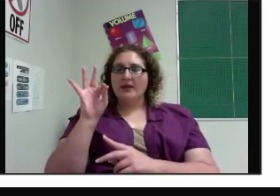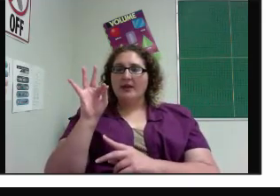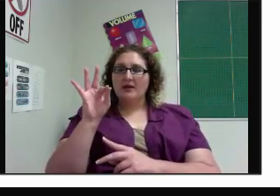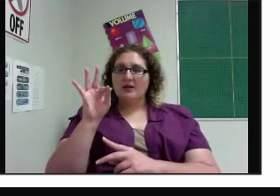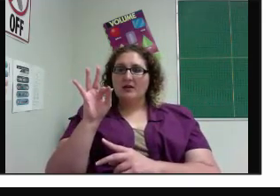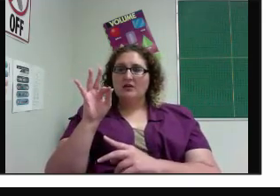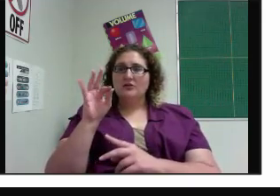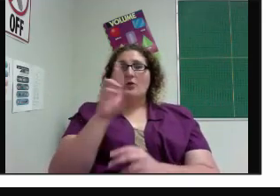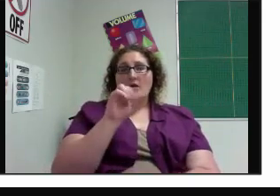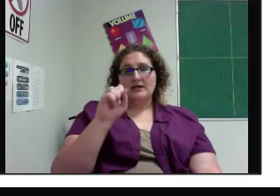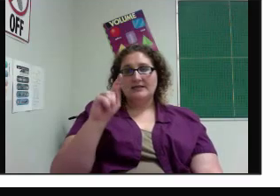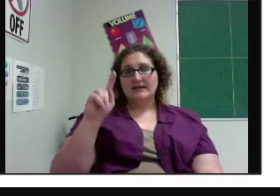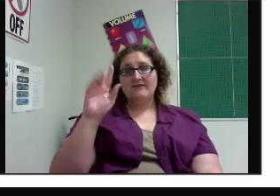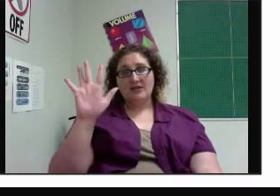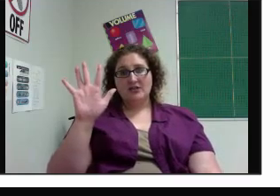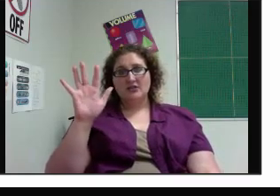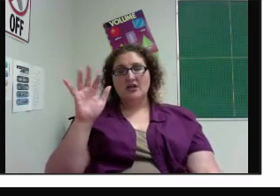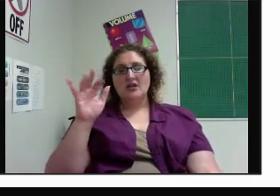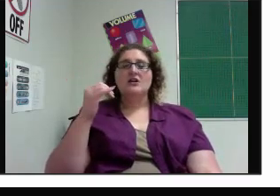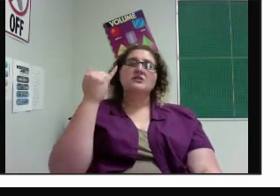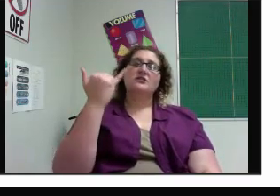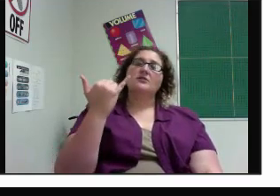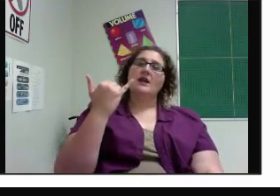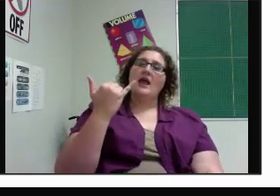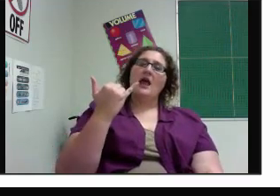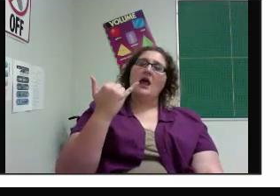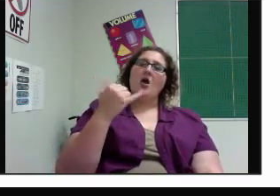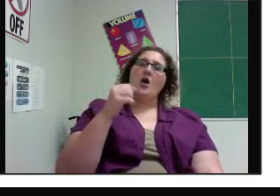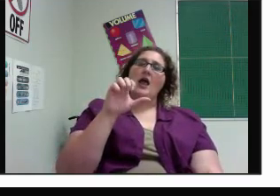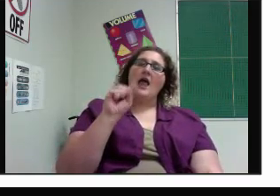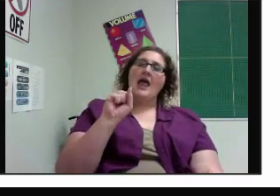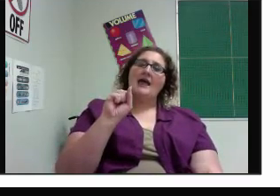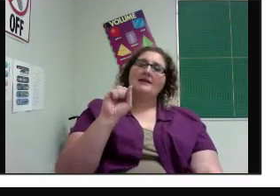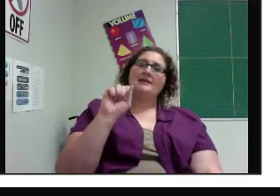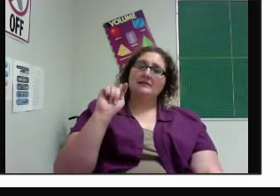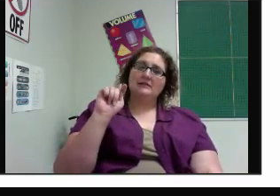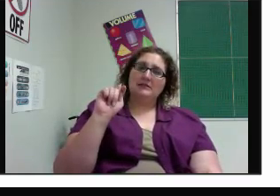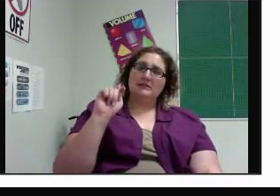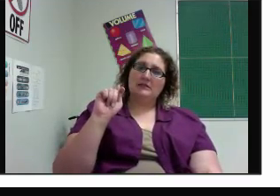done. So now I want to look at STW.